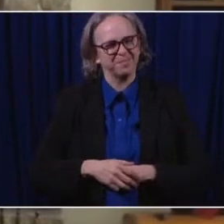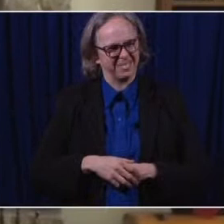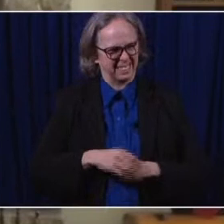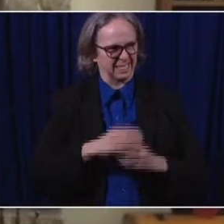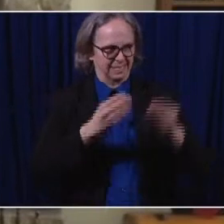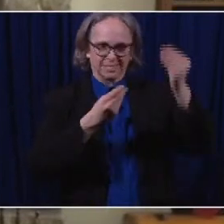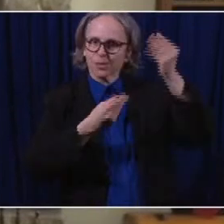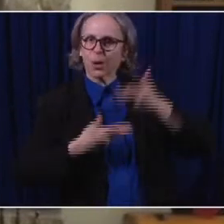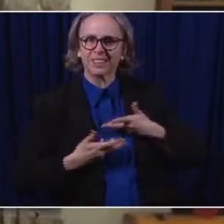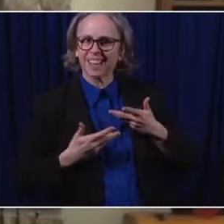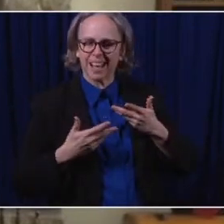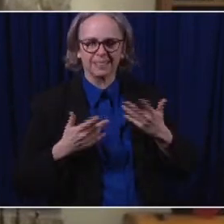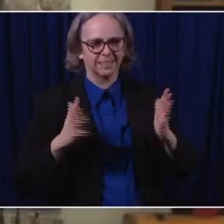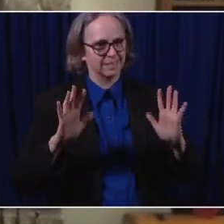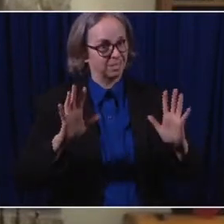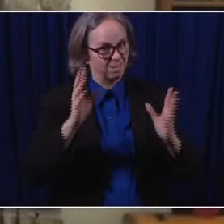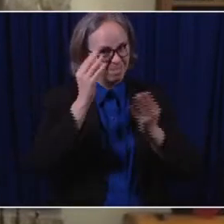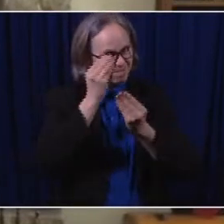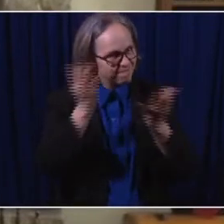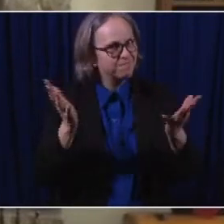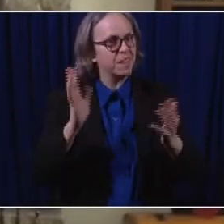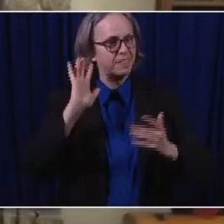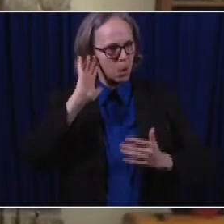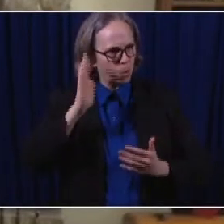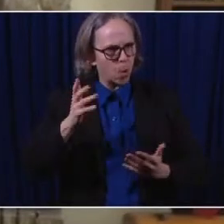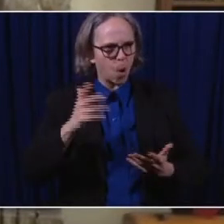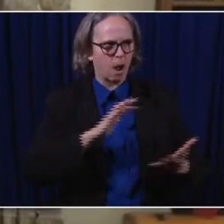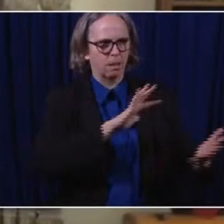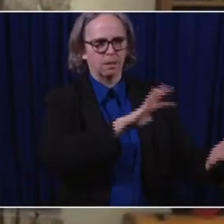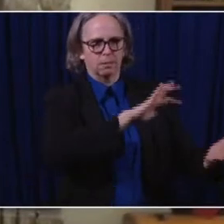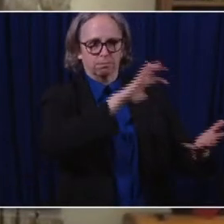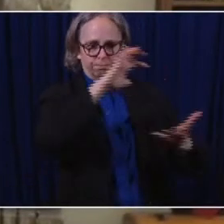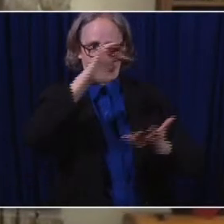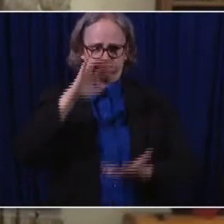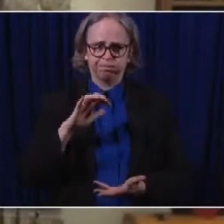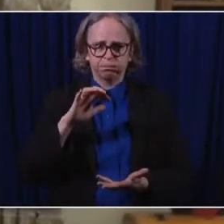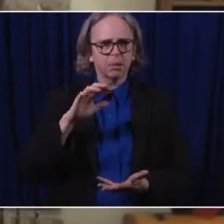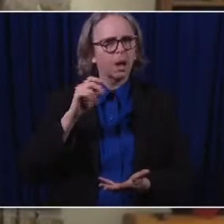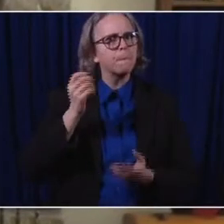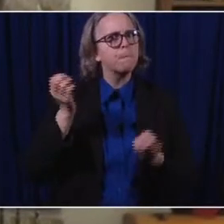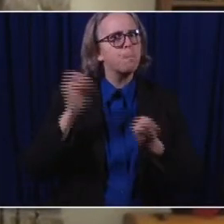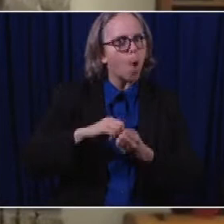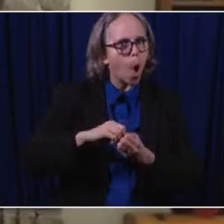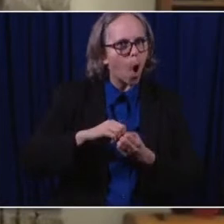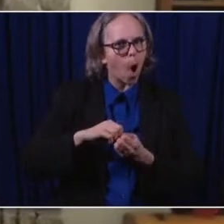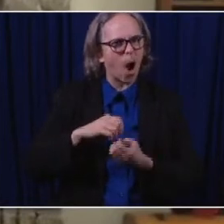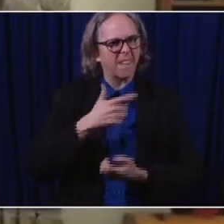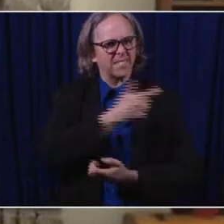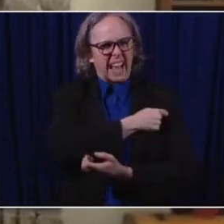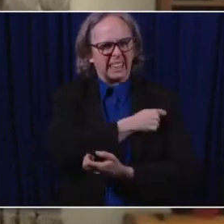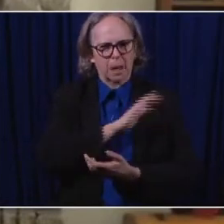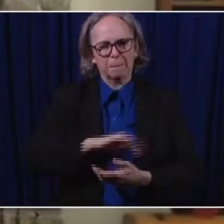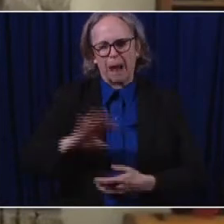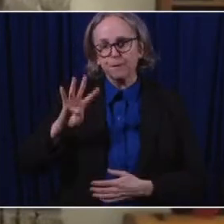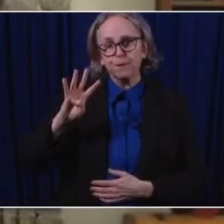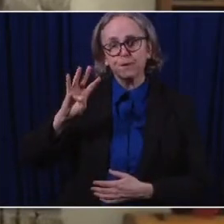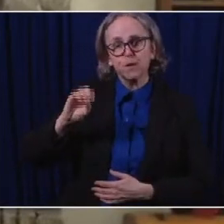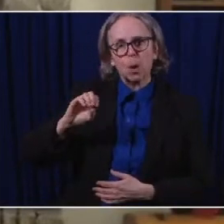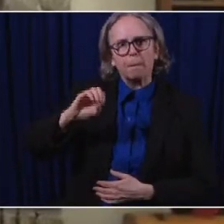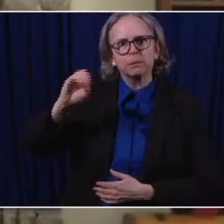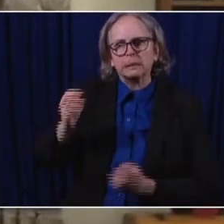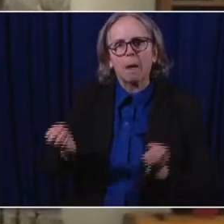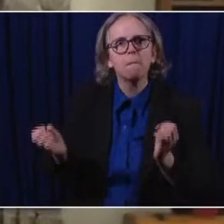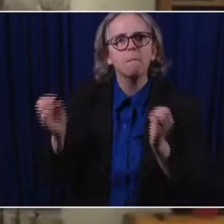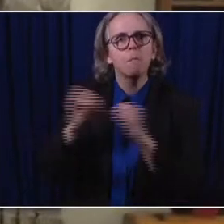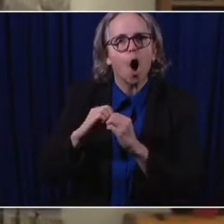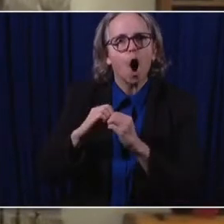vaccine that is available for federal shipment by about 40%, somewhere in the middle of